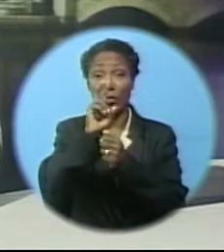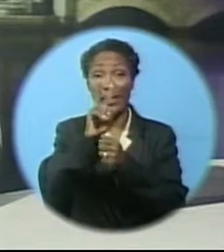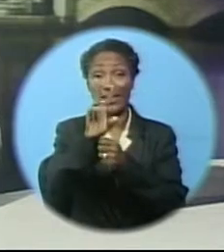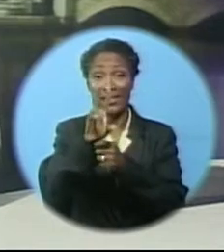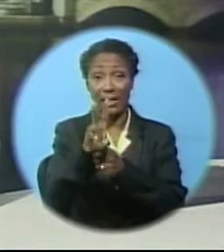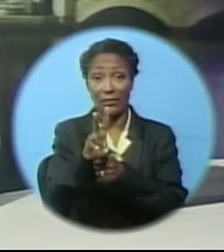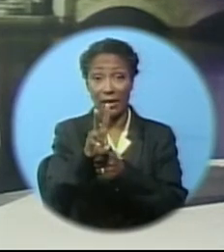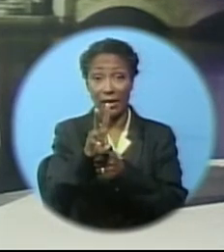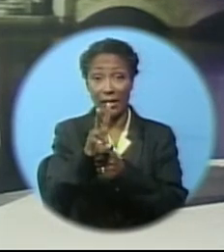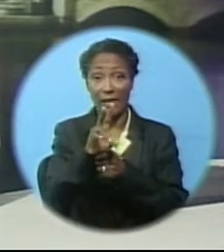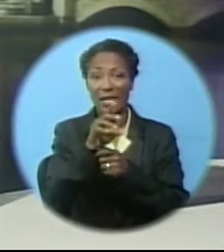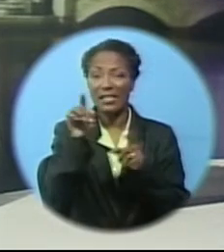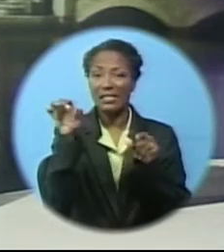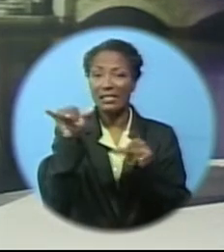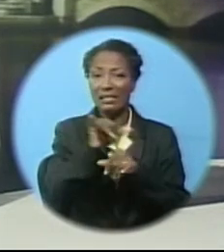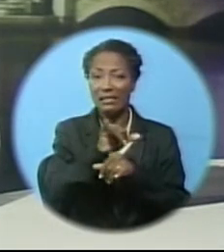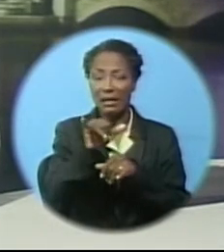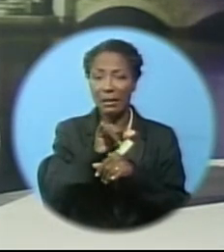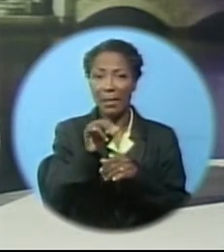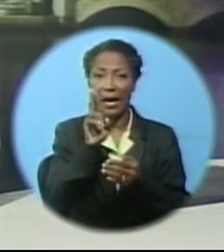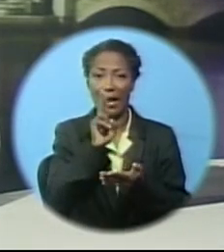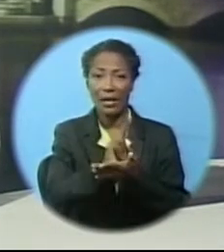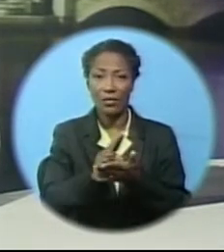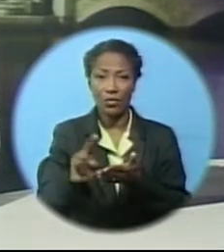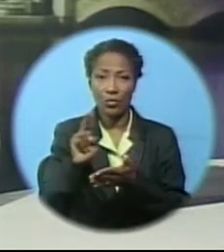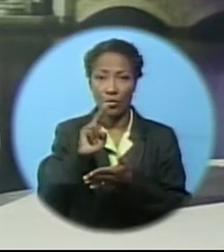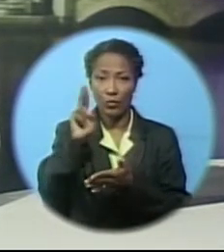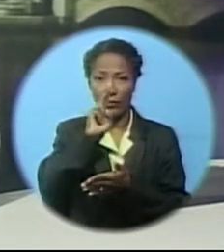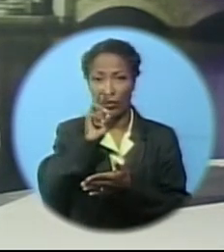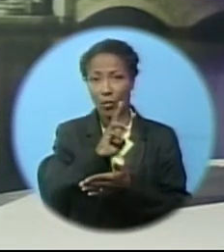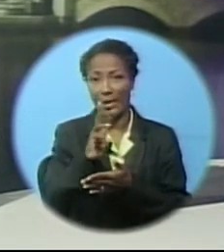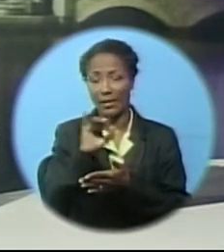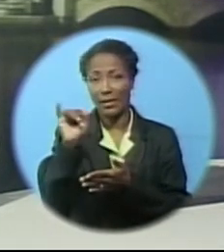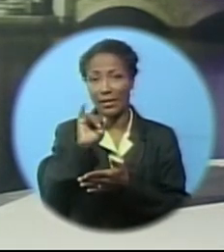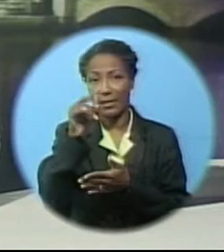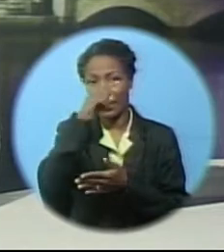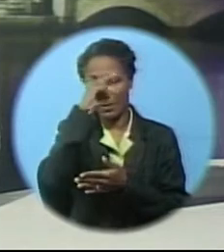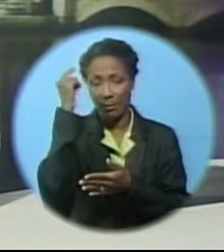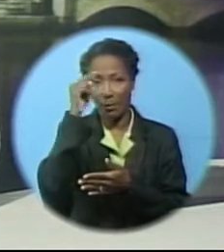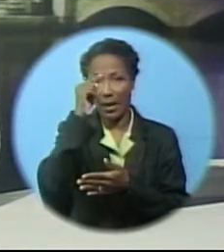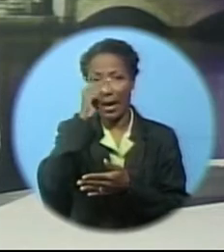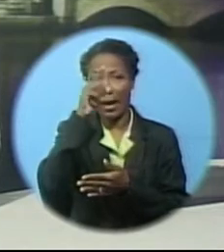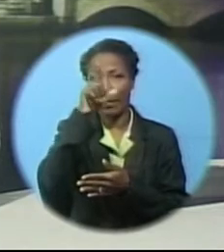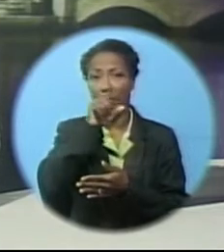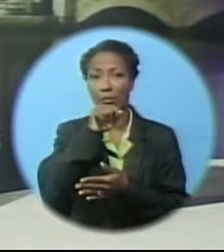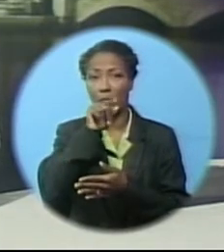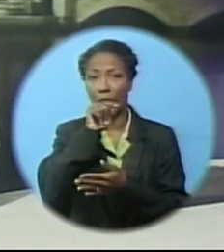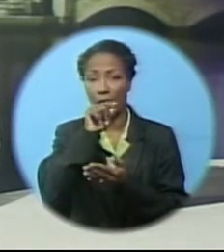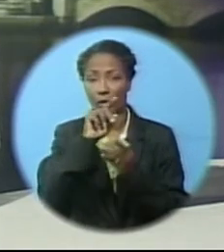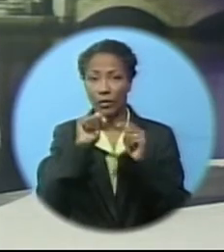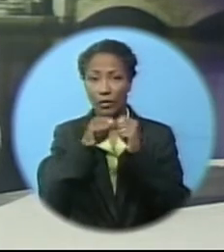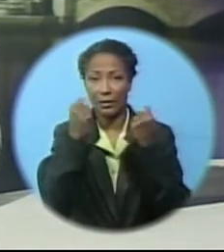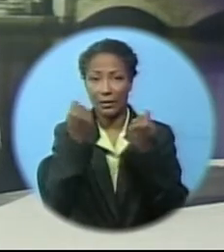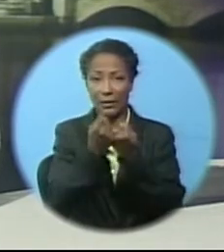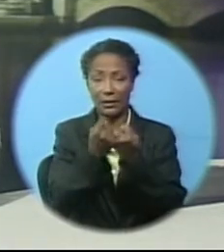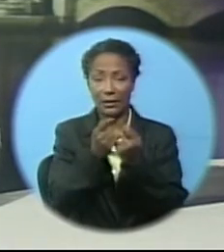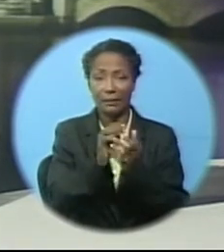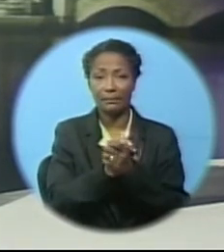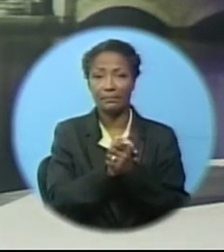the same as UWI Blackbirds after a comfortable victory over bottom place Lumasol Technologies Inc.